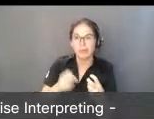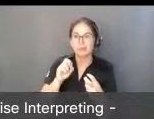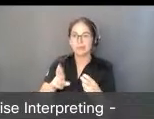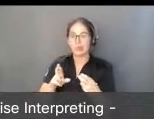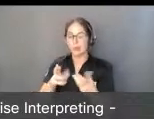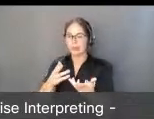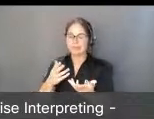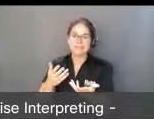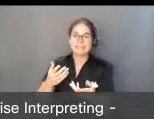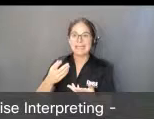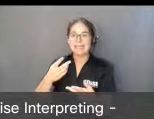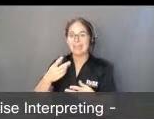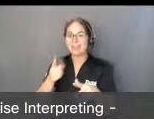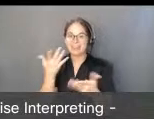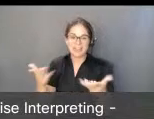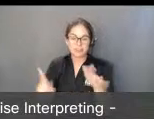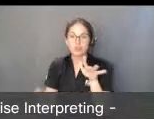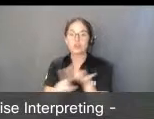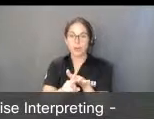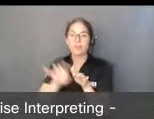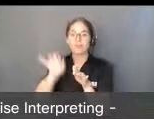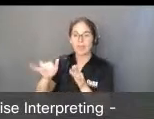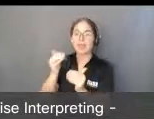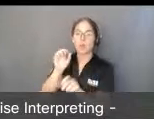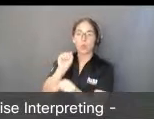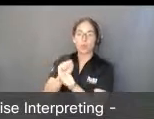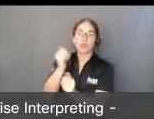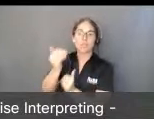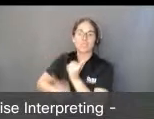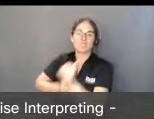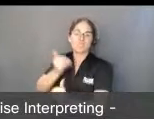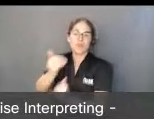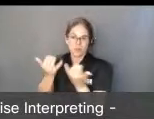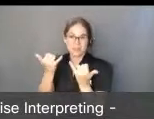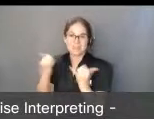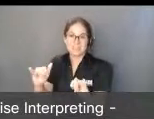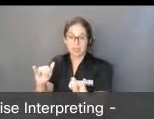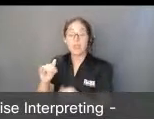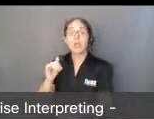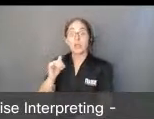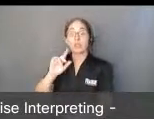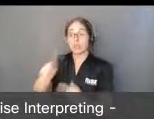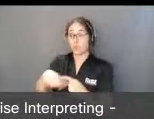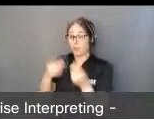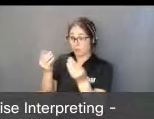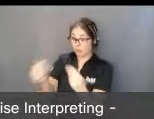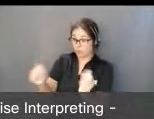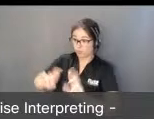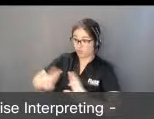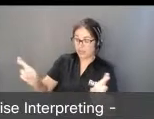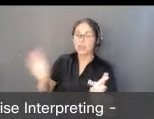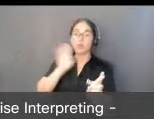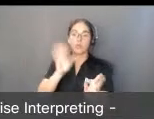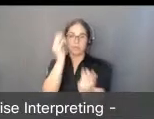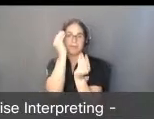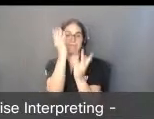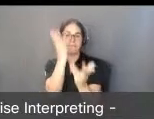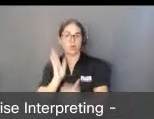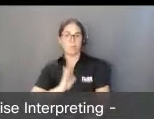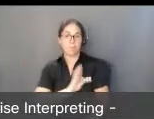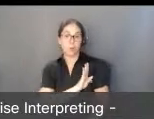in progress. And so we will get more information to the board as that goes. But the ultimate goal is that we